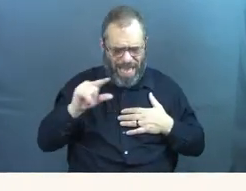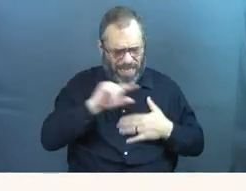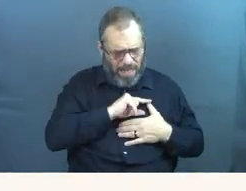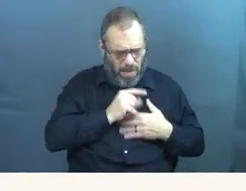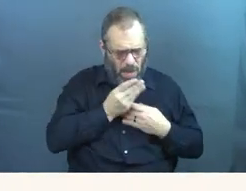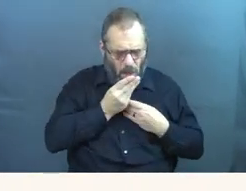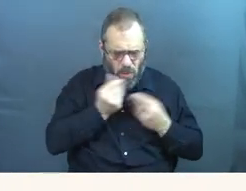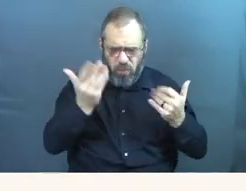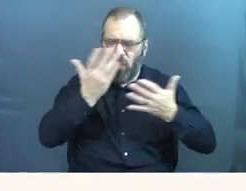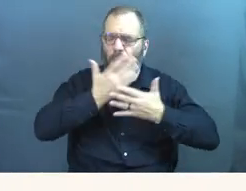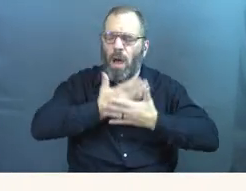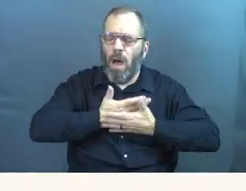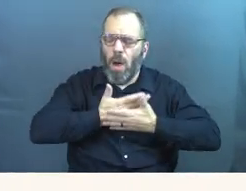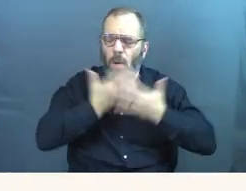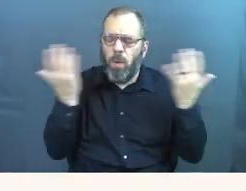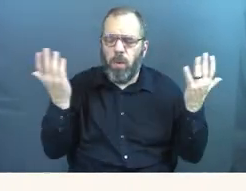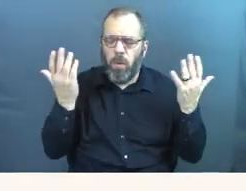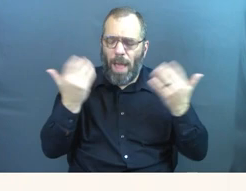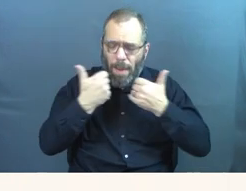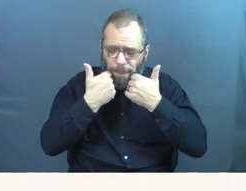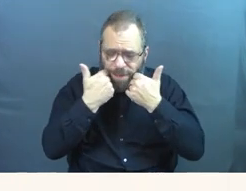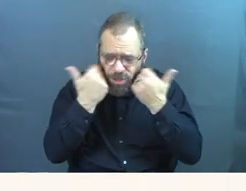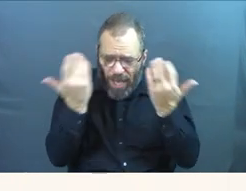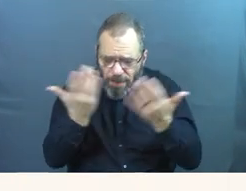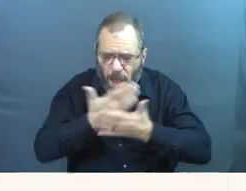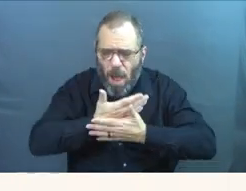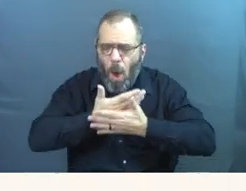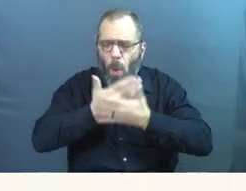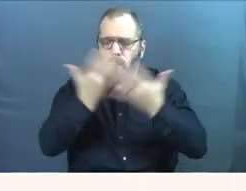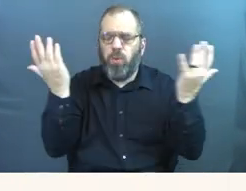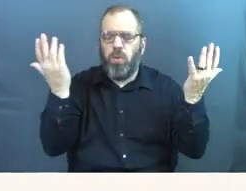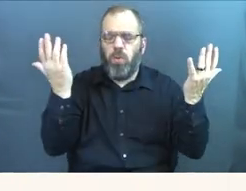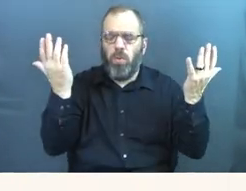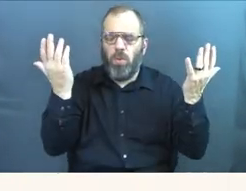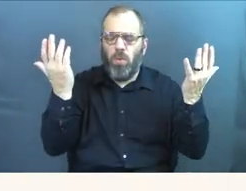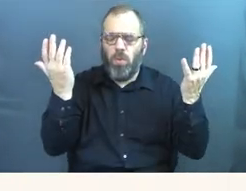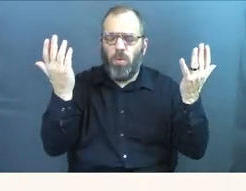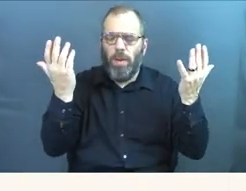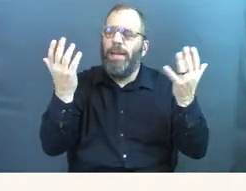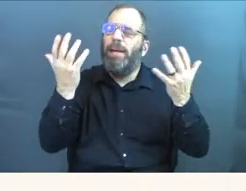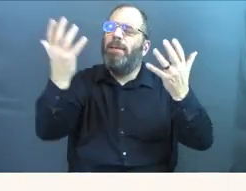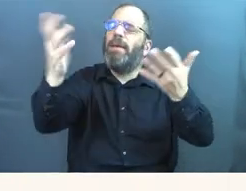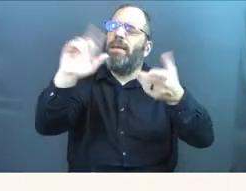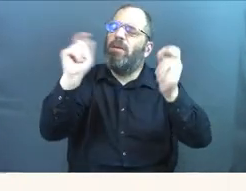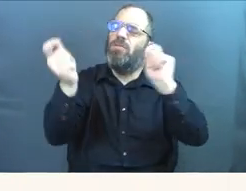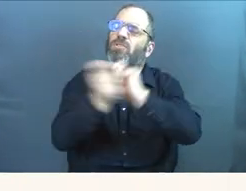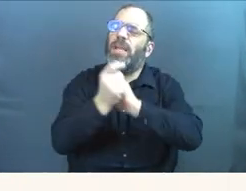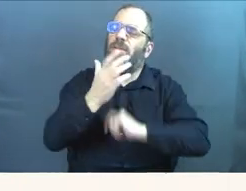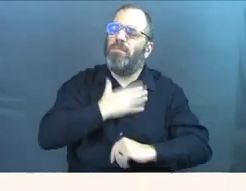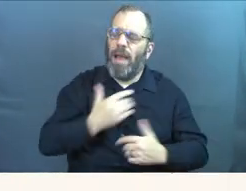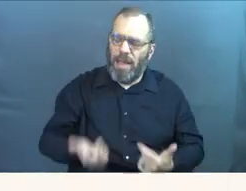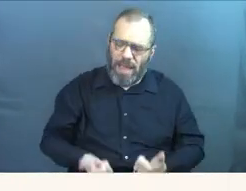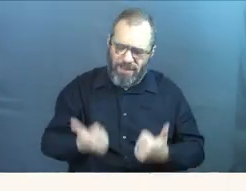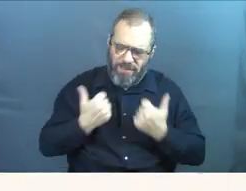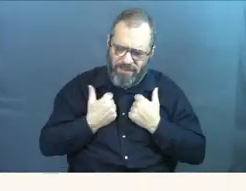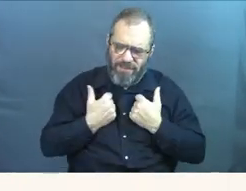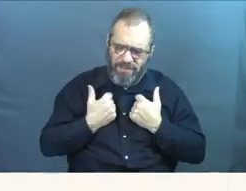gone. All my shame is gone. I want you to change my life.